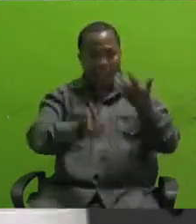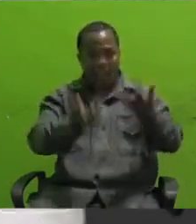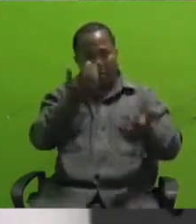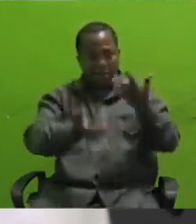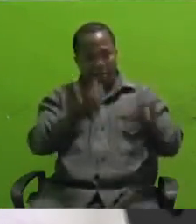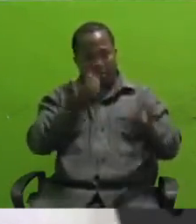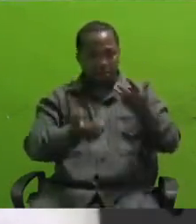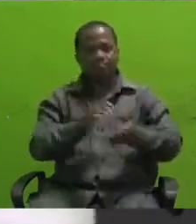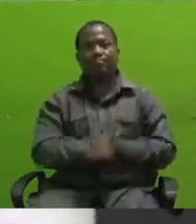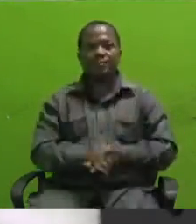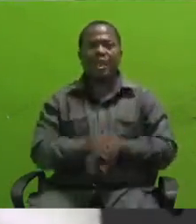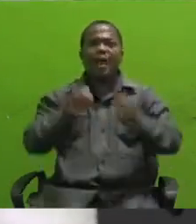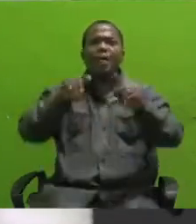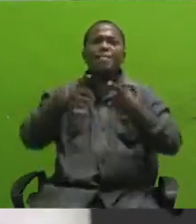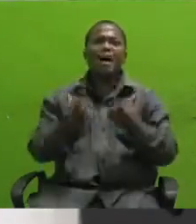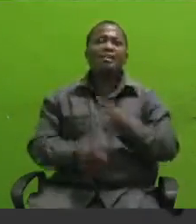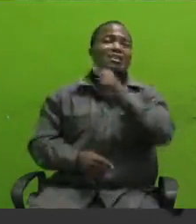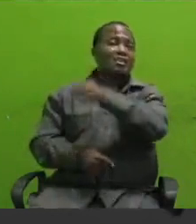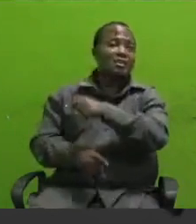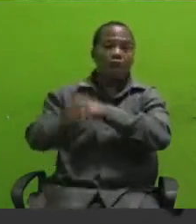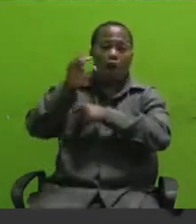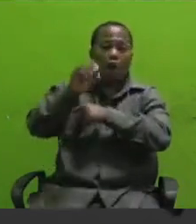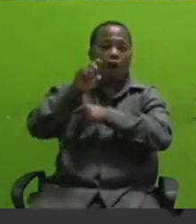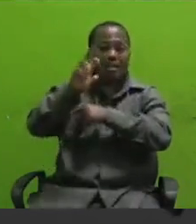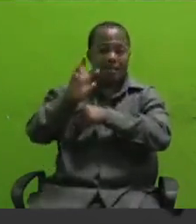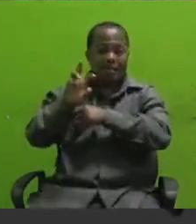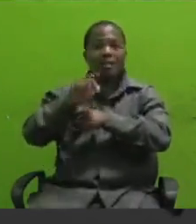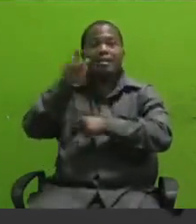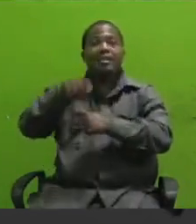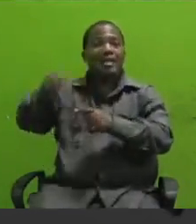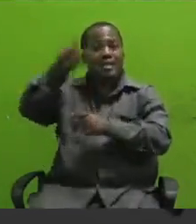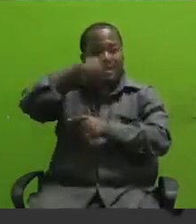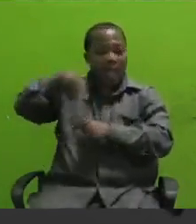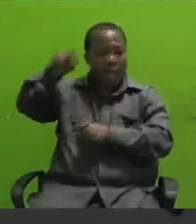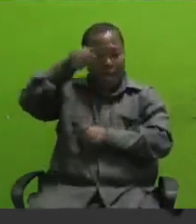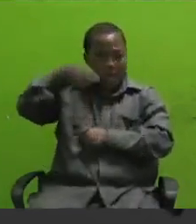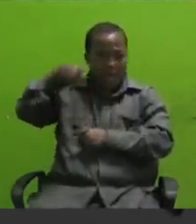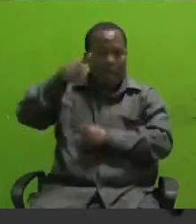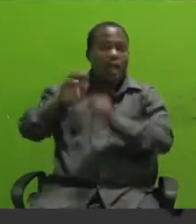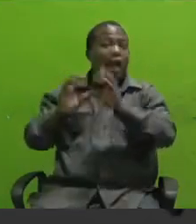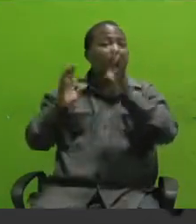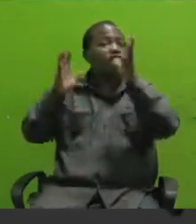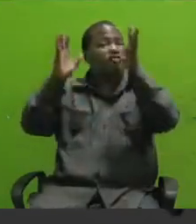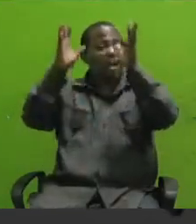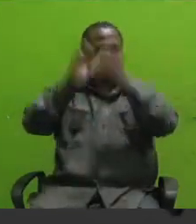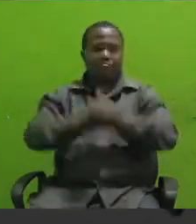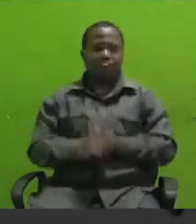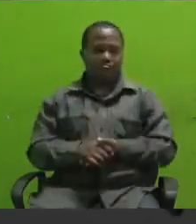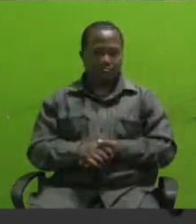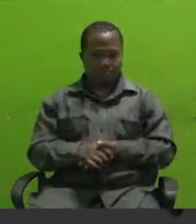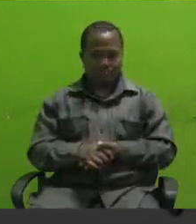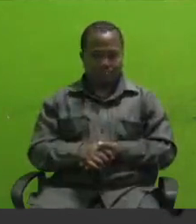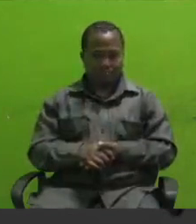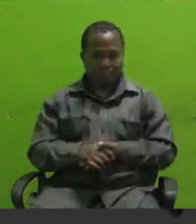only flame. The only flame is drawn over there. But for oxidant, there is a circle and a